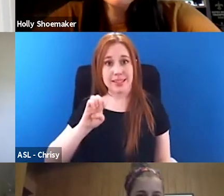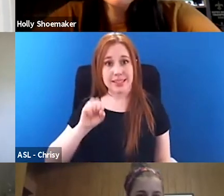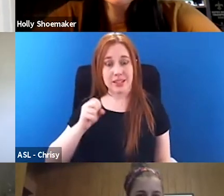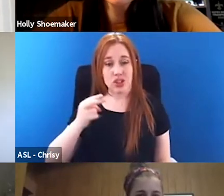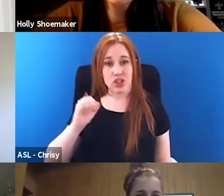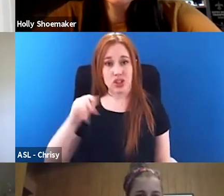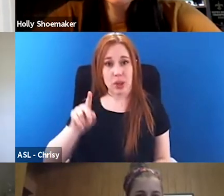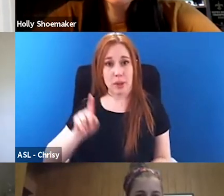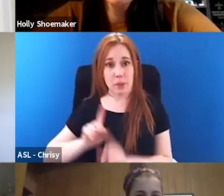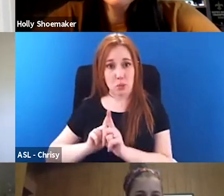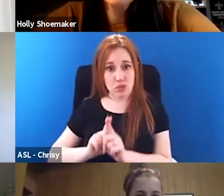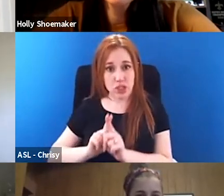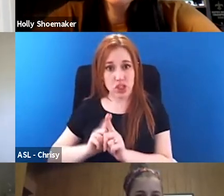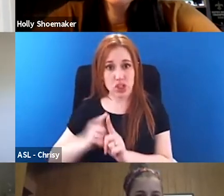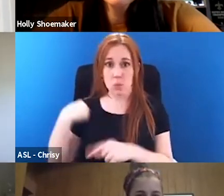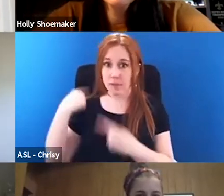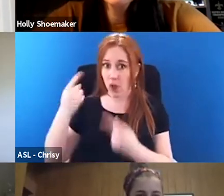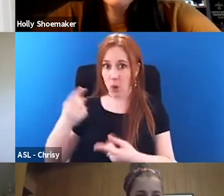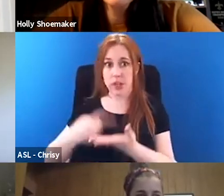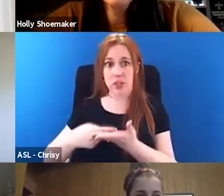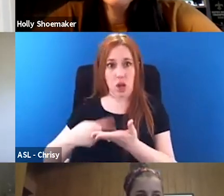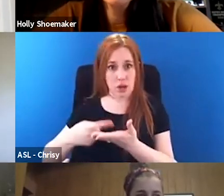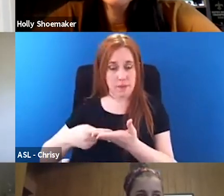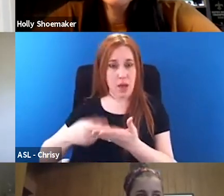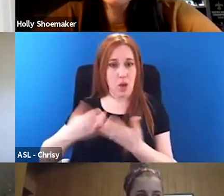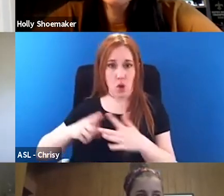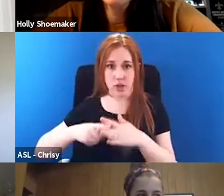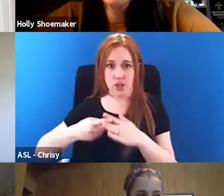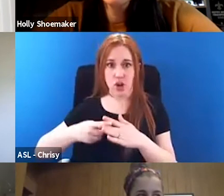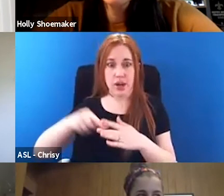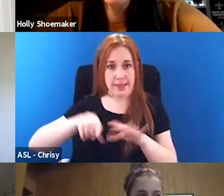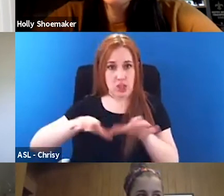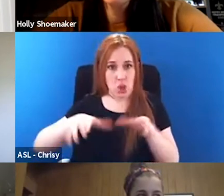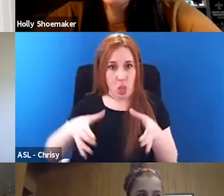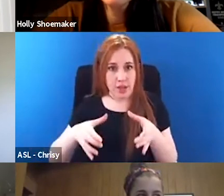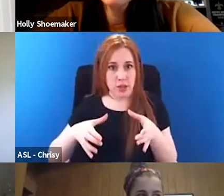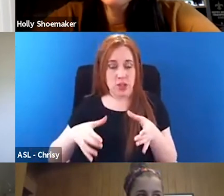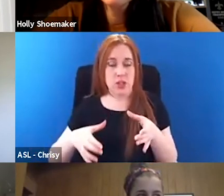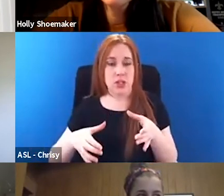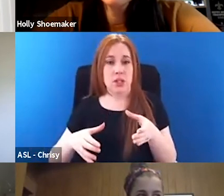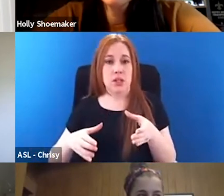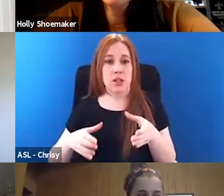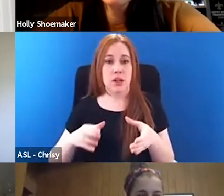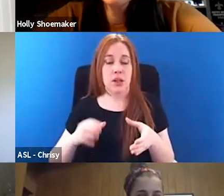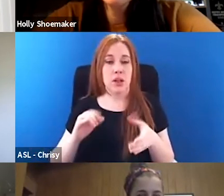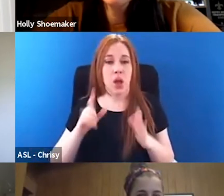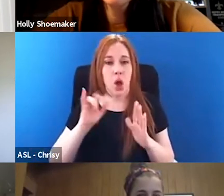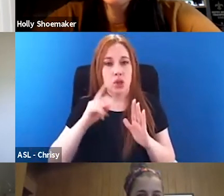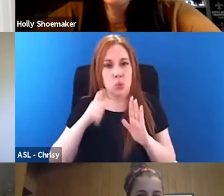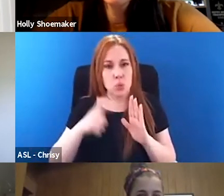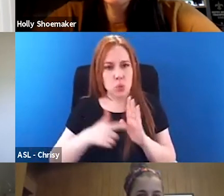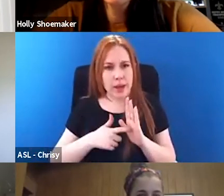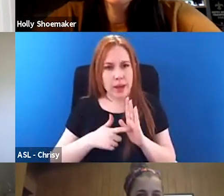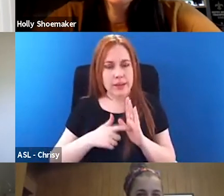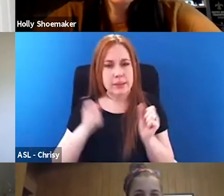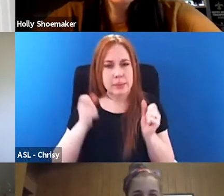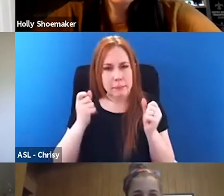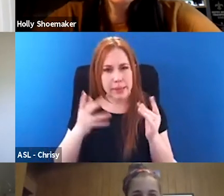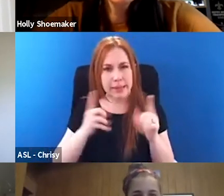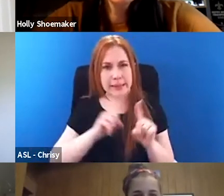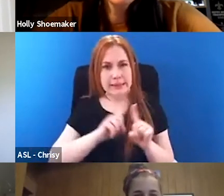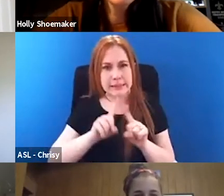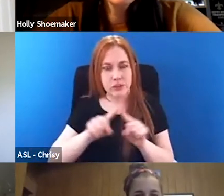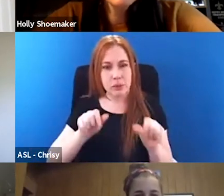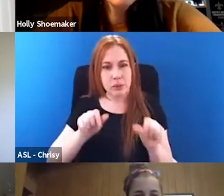have already begun to talk about, both within this coalition, as recognizing the many different